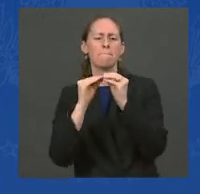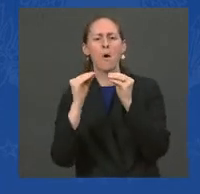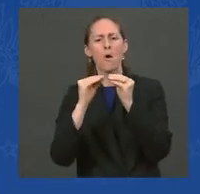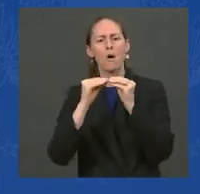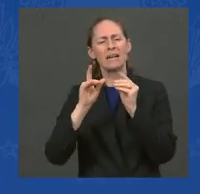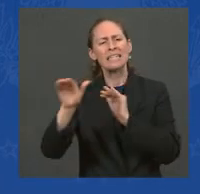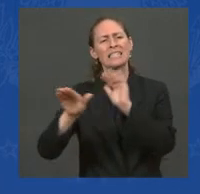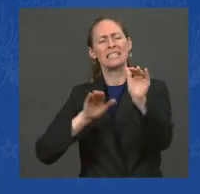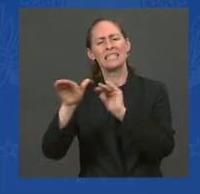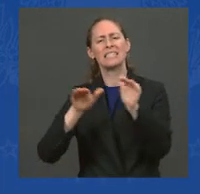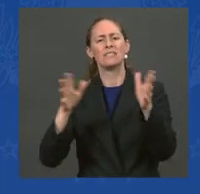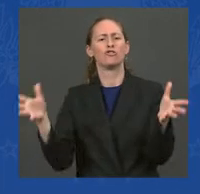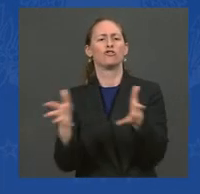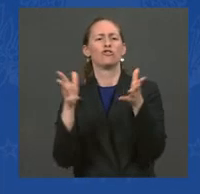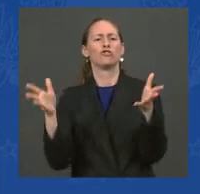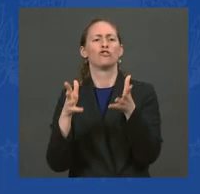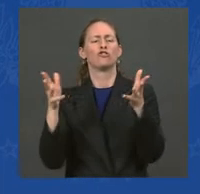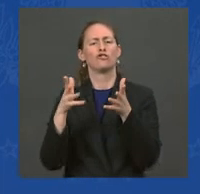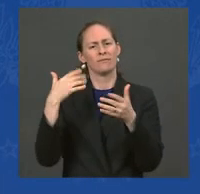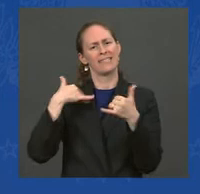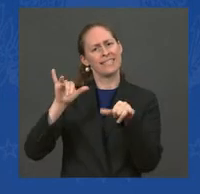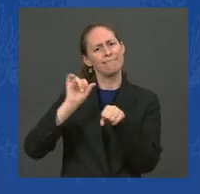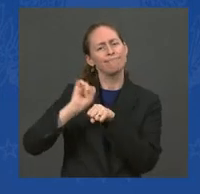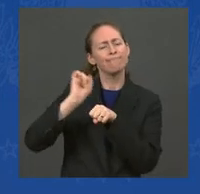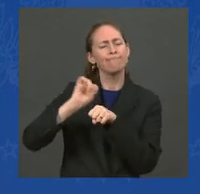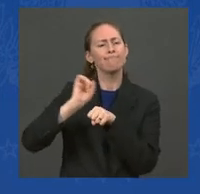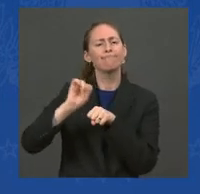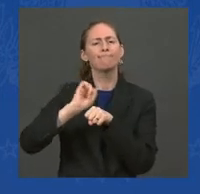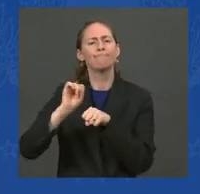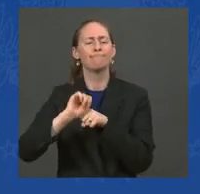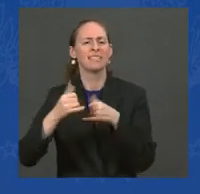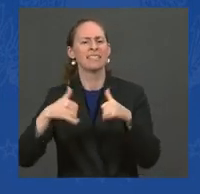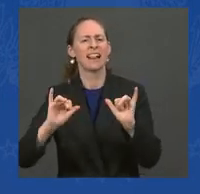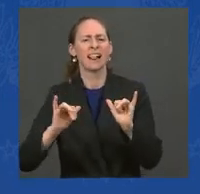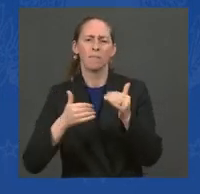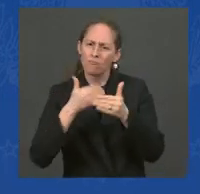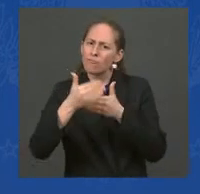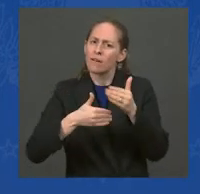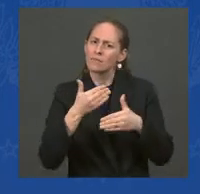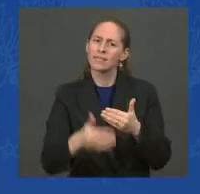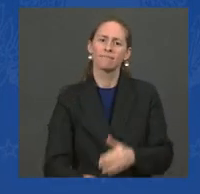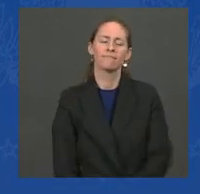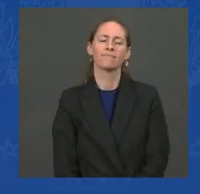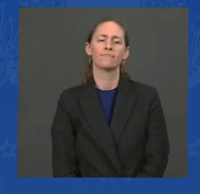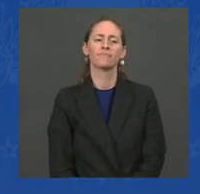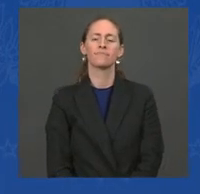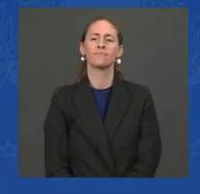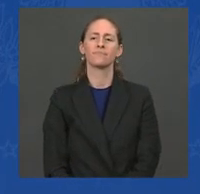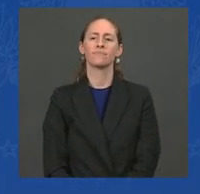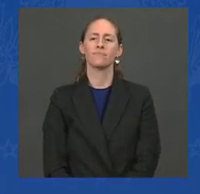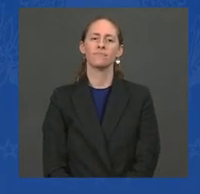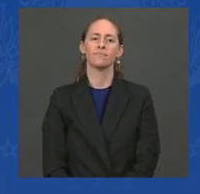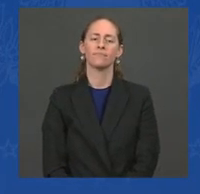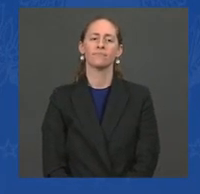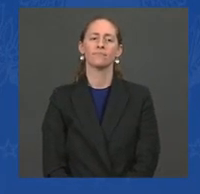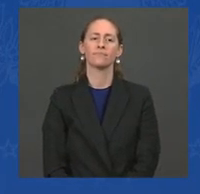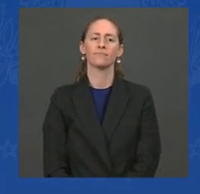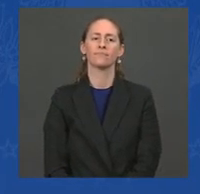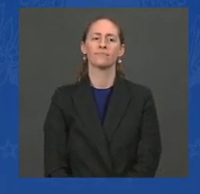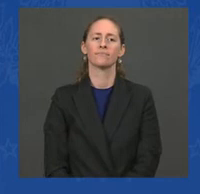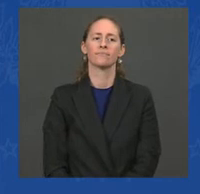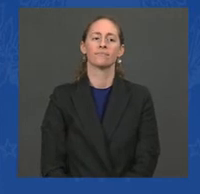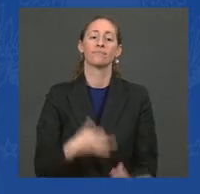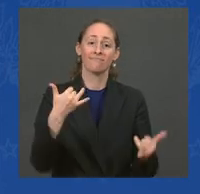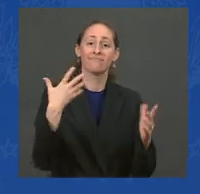But we continue to make progress. And the American Rescue Plan, which we passed shortly after I was elected, we